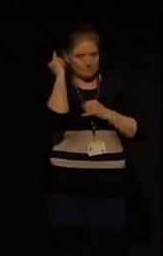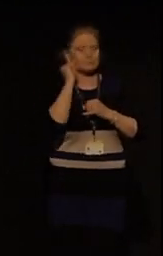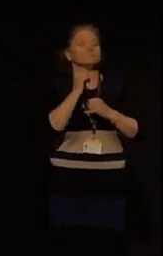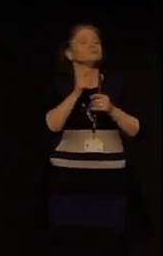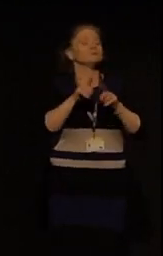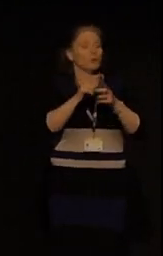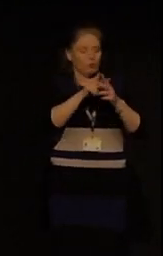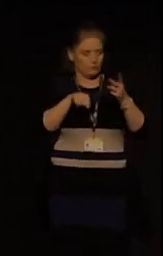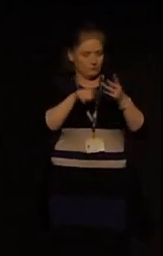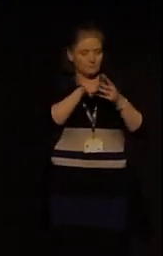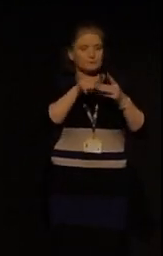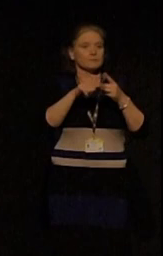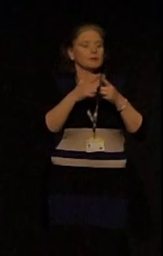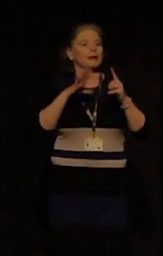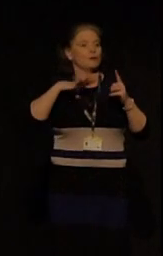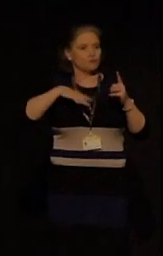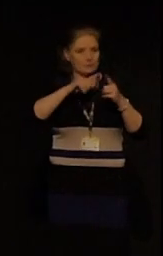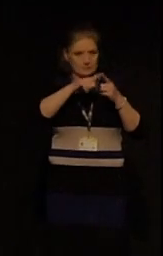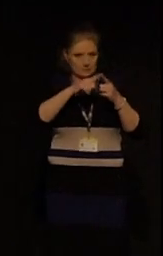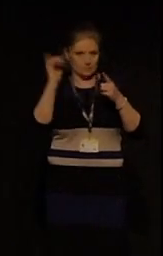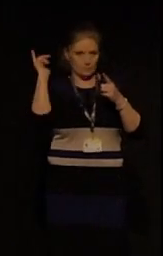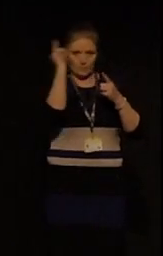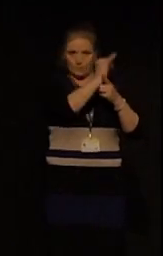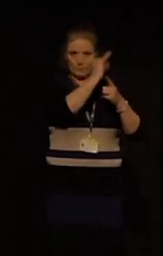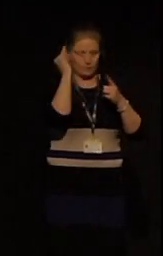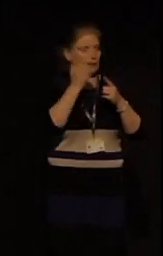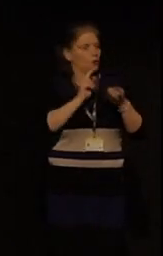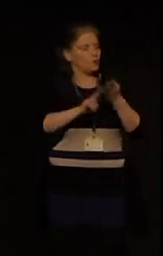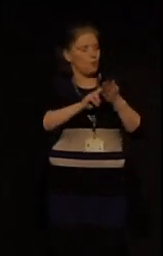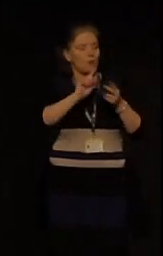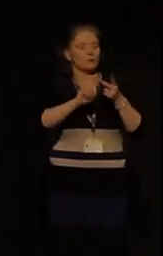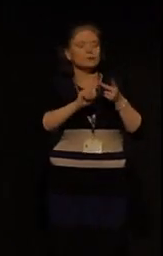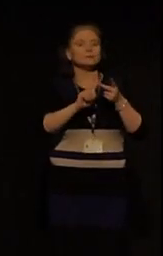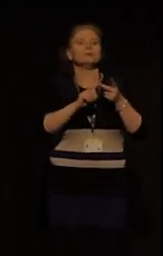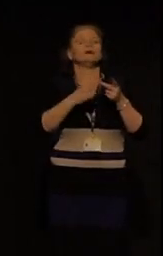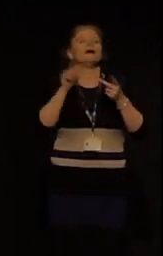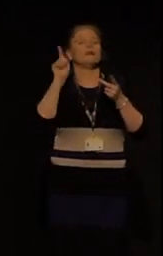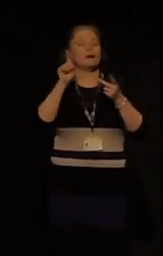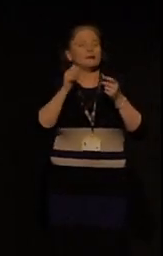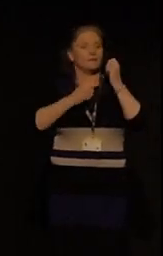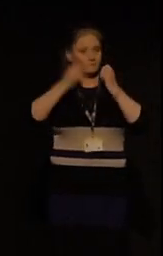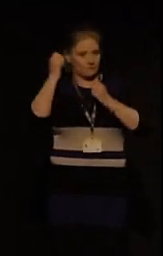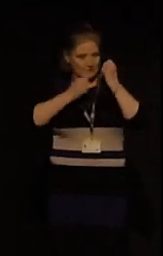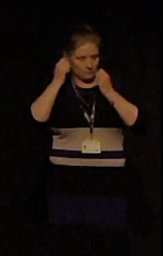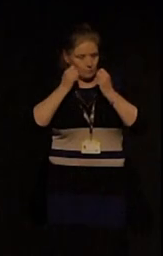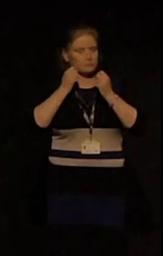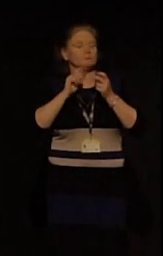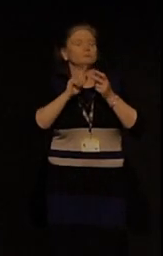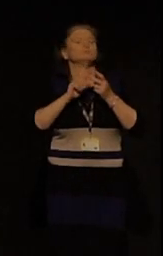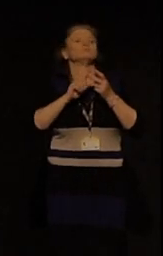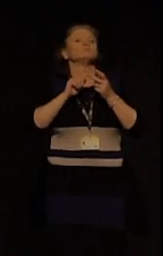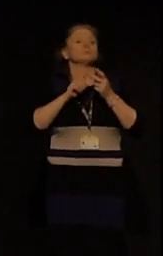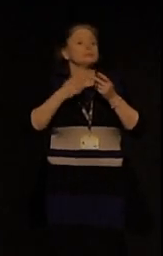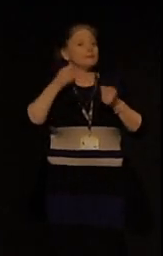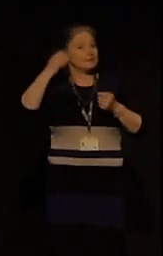so we could see what their tinnitus, what their brain activity was like. Then we could have them do this oral facial maneuver. And if the tinnitus